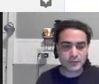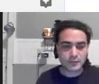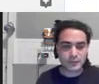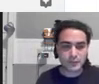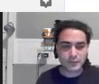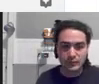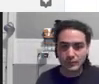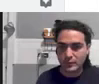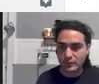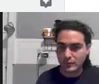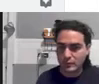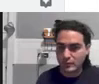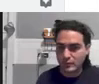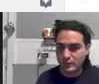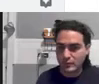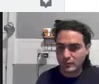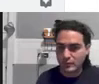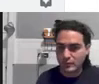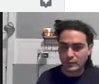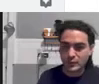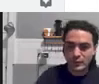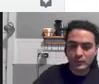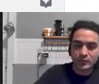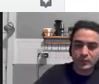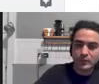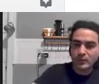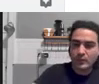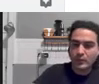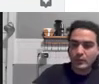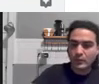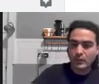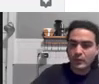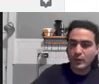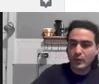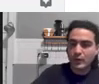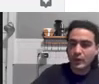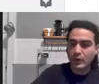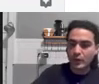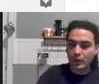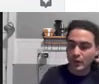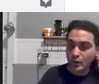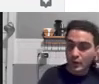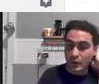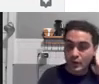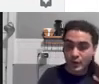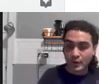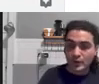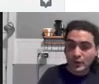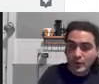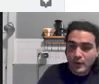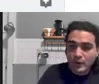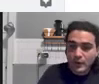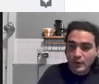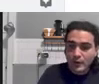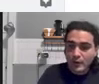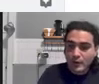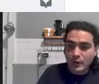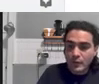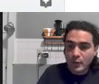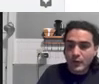his. I'm assuming, but I don't want to make that assumption, Paul. I don't know if you had a category that you wanted to put that in,